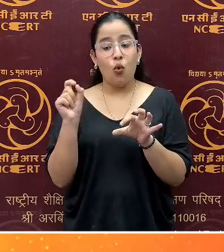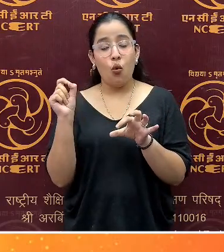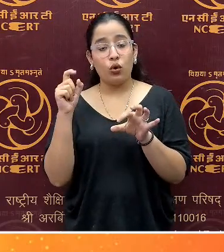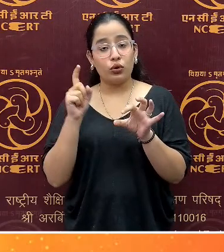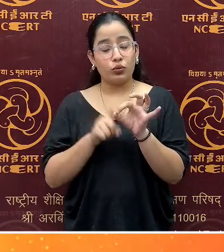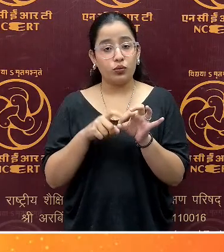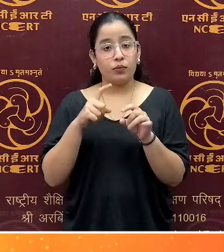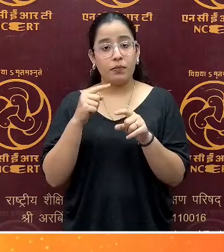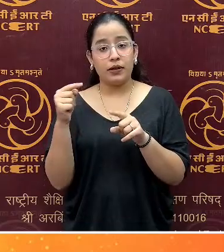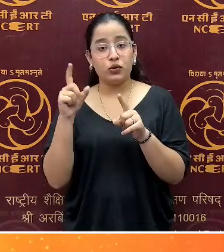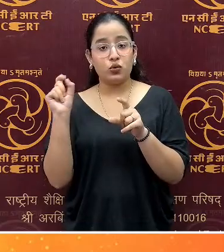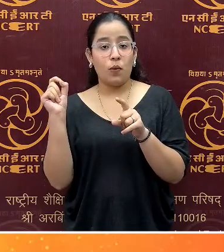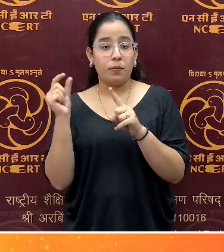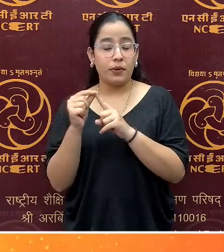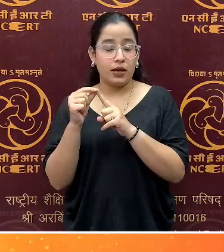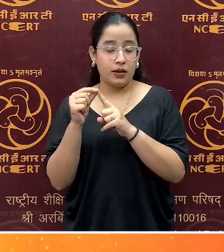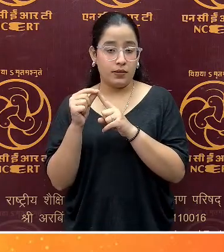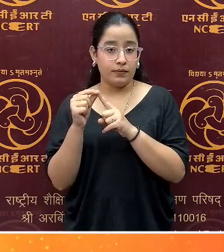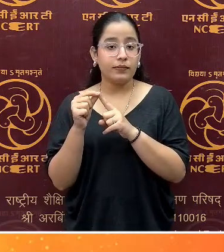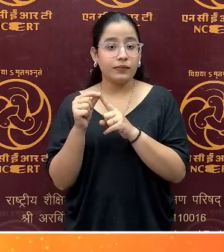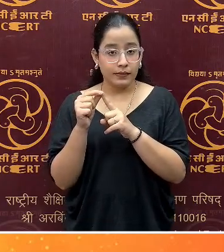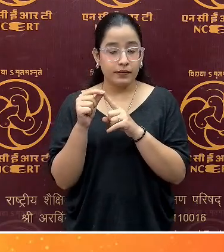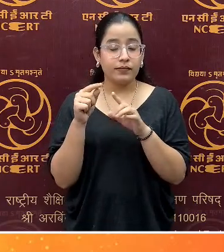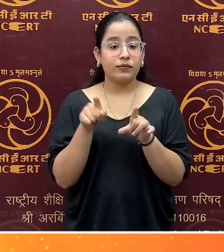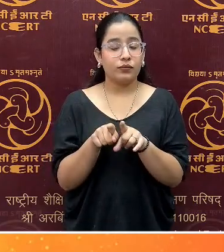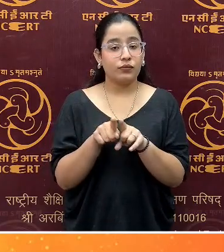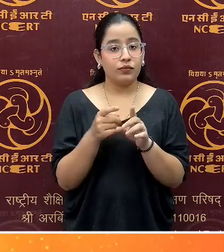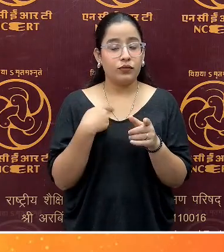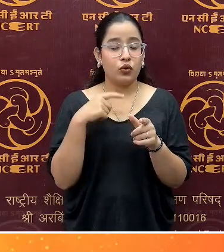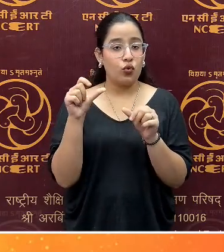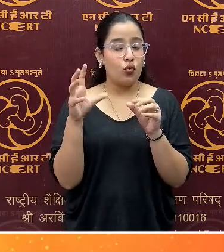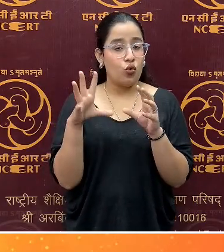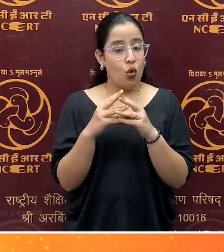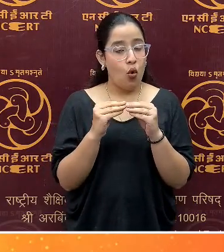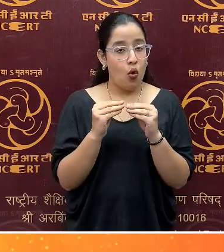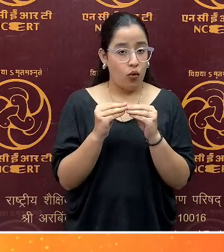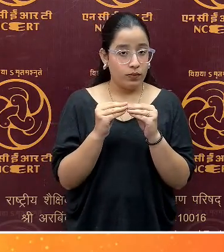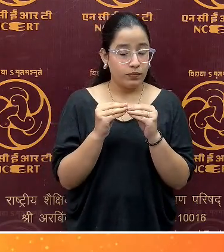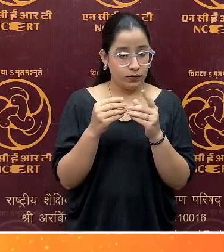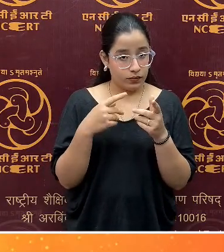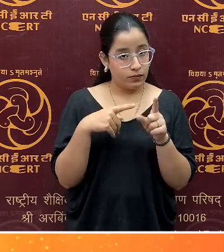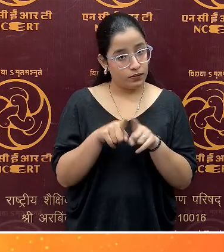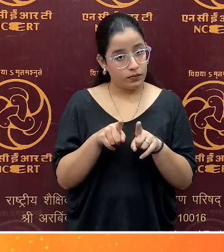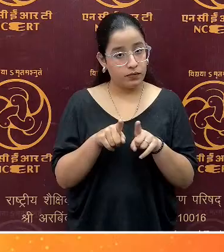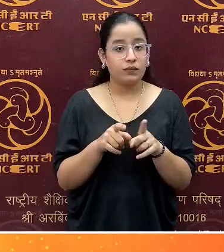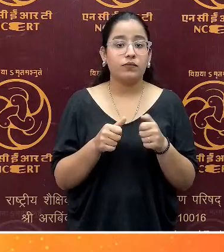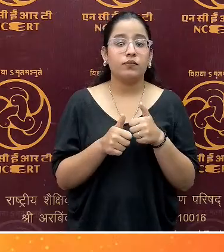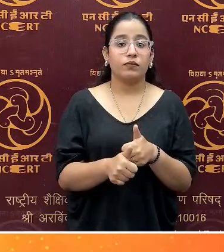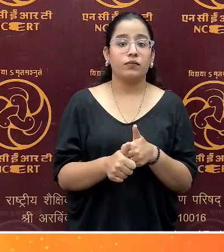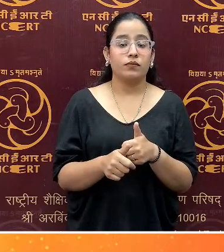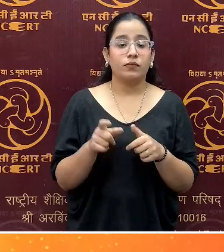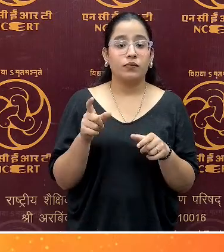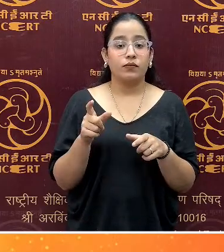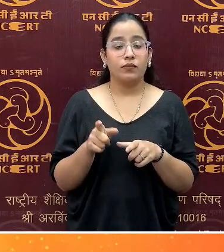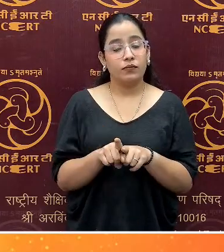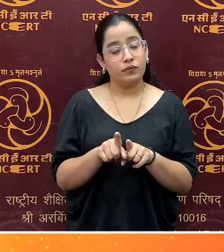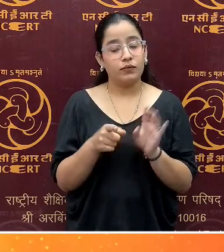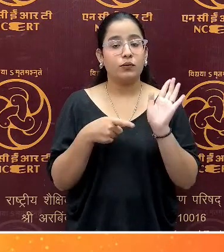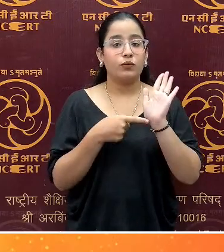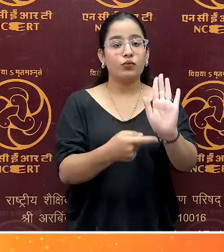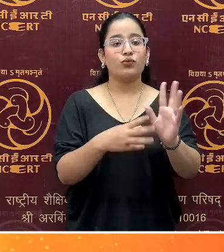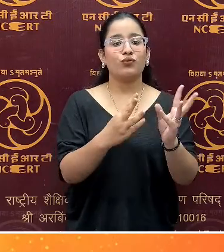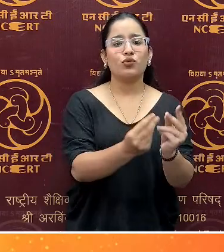OP. Now OQ, position vector of any vector, is x2i plus y2j plus